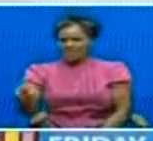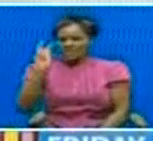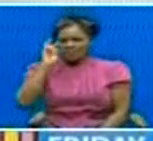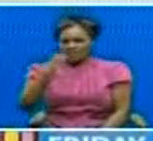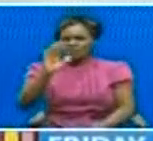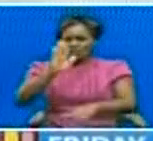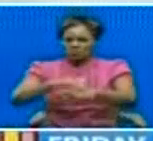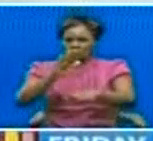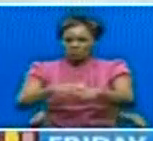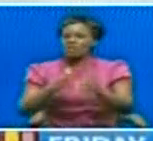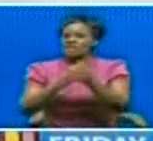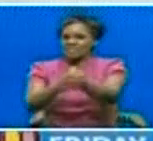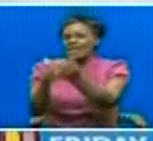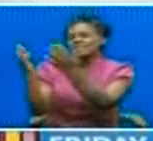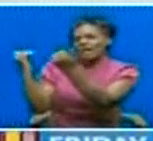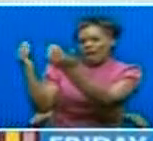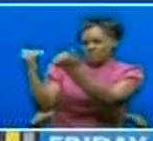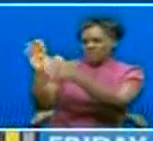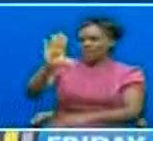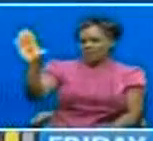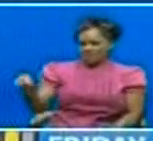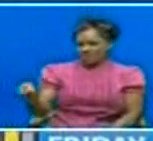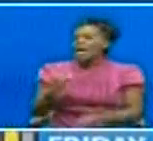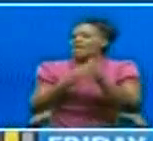very good leaders coming up in Africa. Mm-hmm.